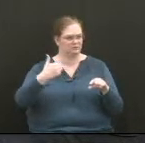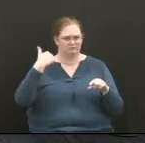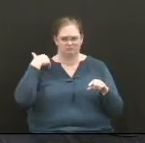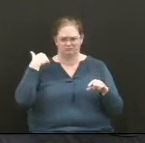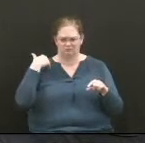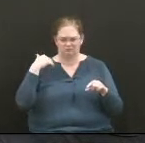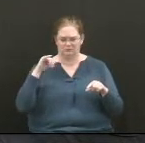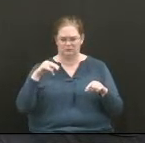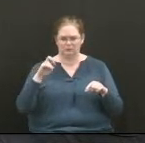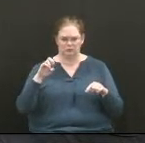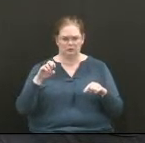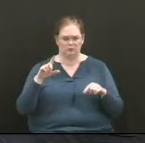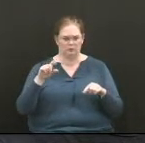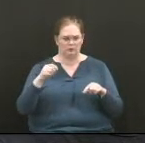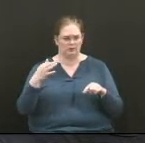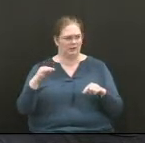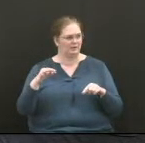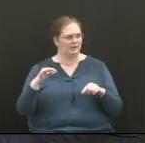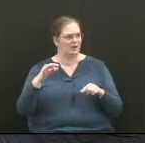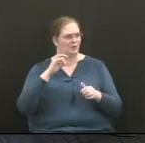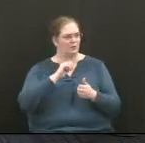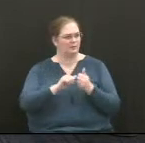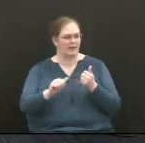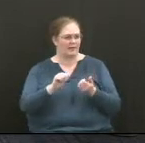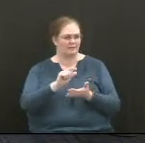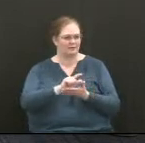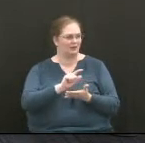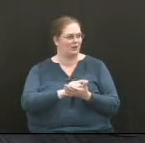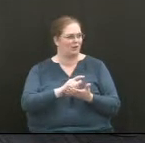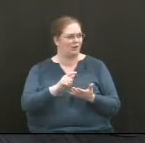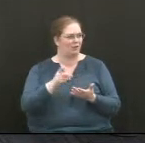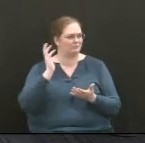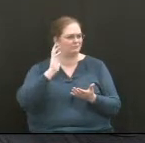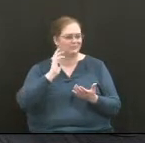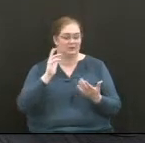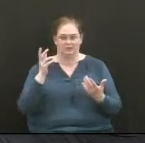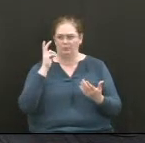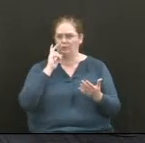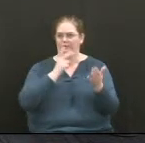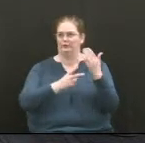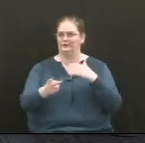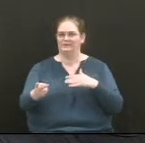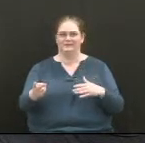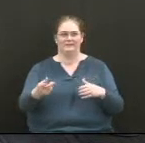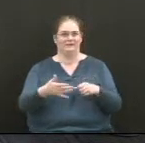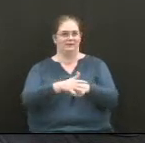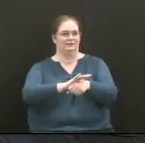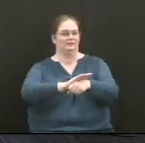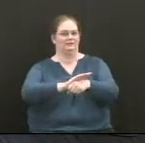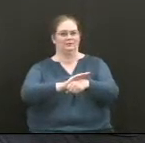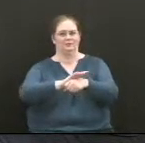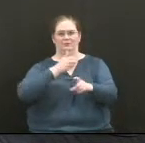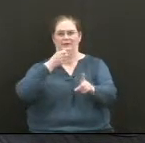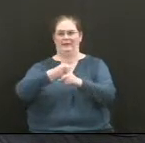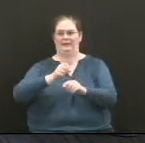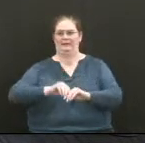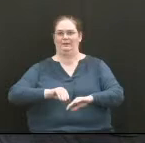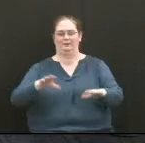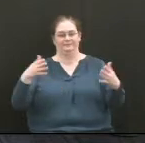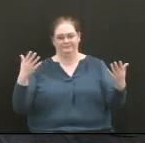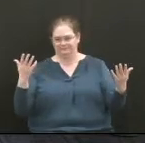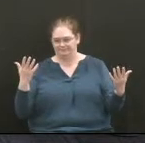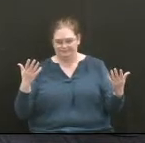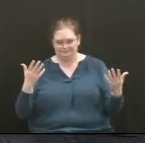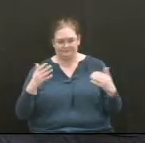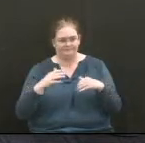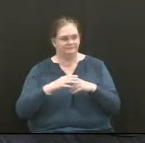of 2019, and when we passed the law, I mean, who could have foreseen the coronavirus, as Commissioner Harvey has already